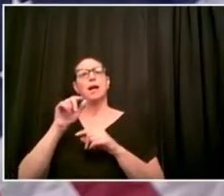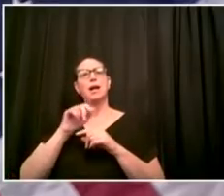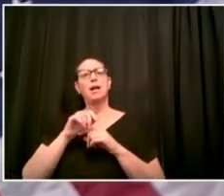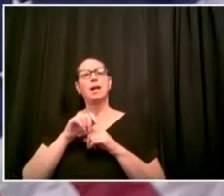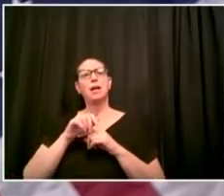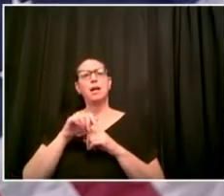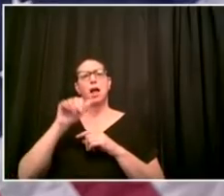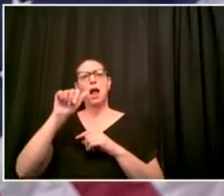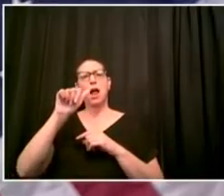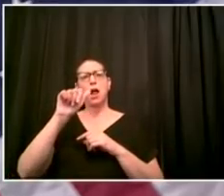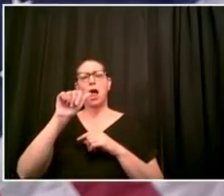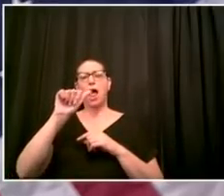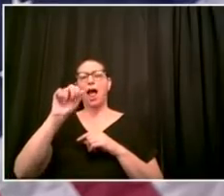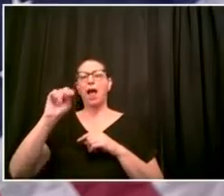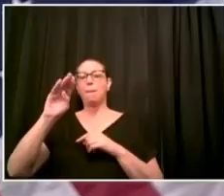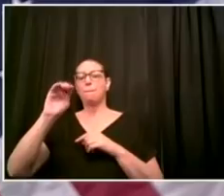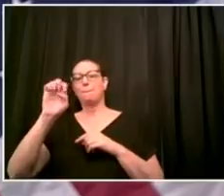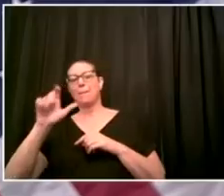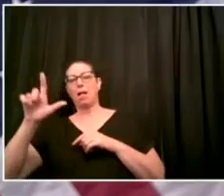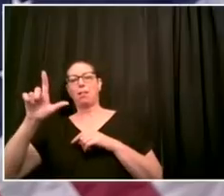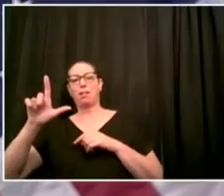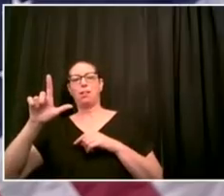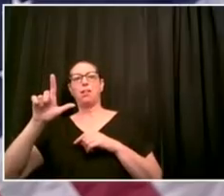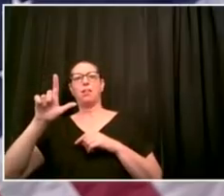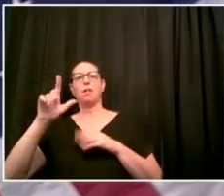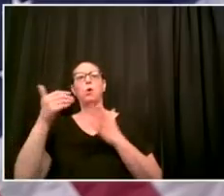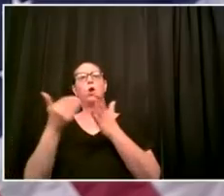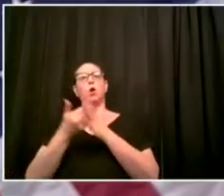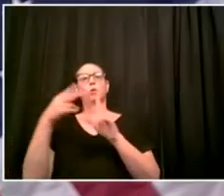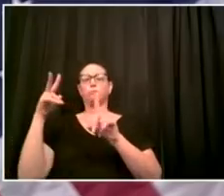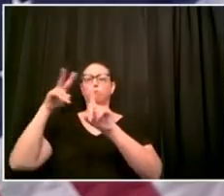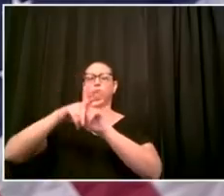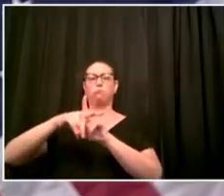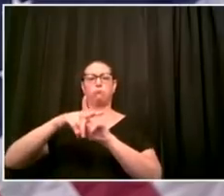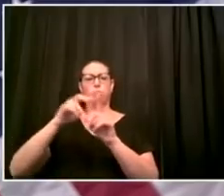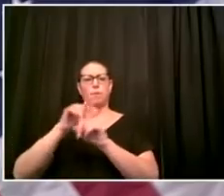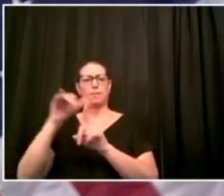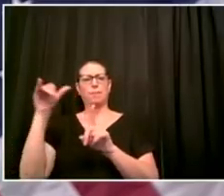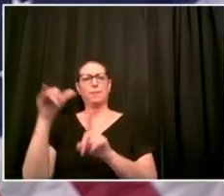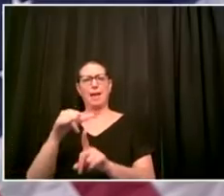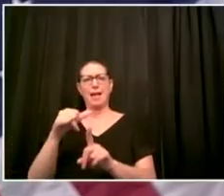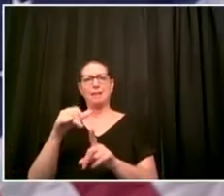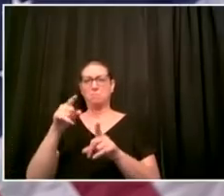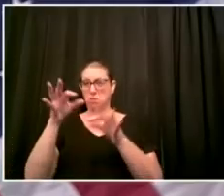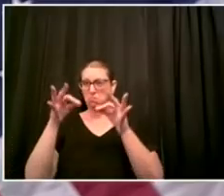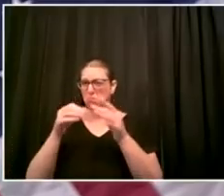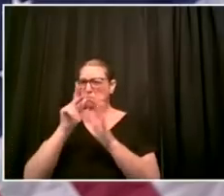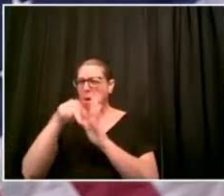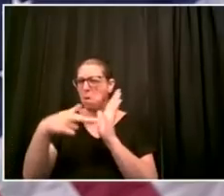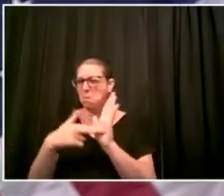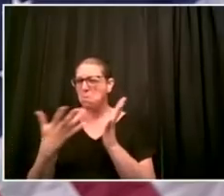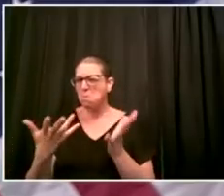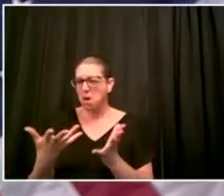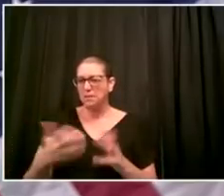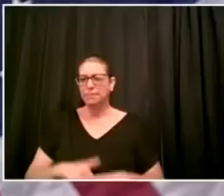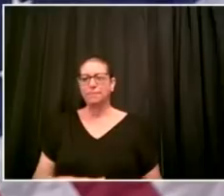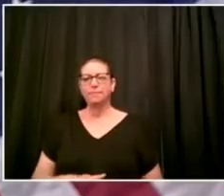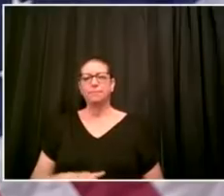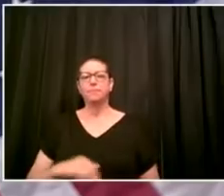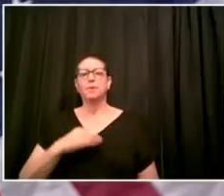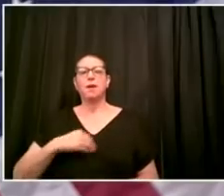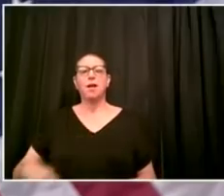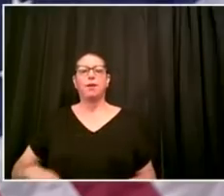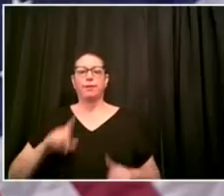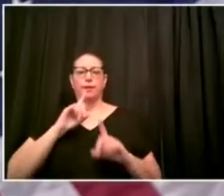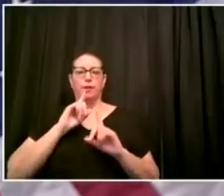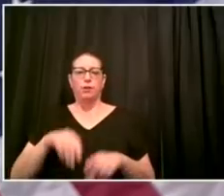function, and just what she'll be doing? Sure. I will turn to Ted. Let me talk about your first question real quick, and then I'll mention talk about